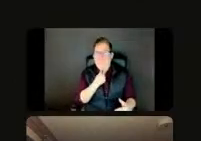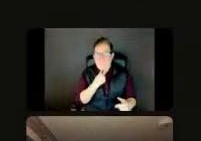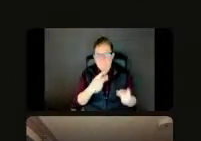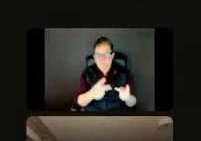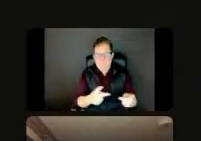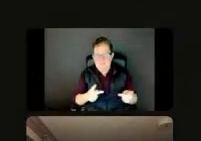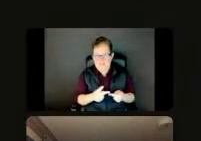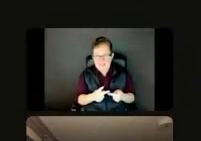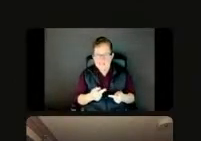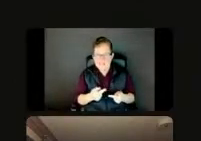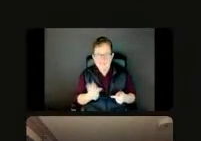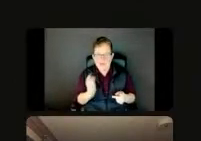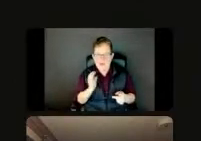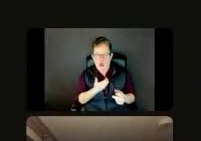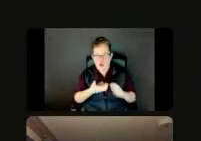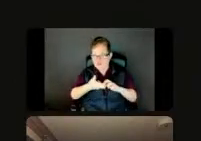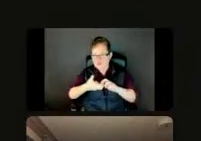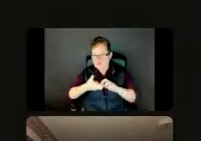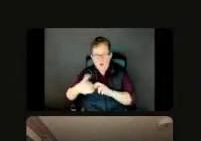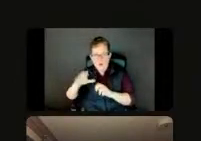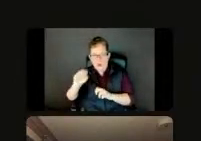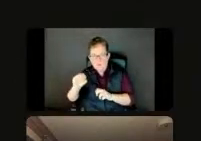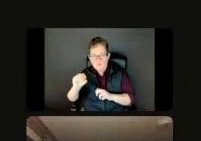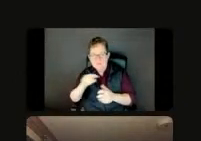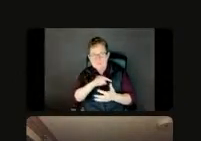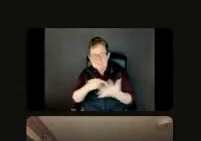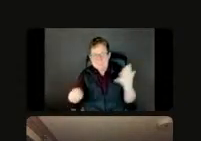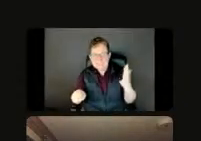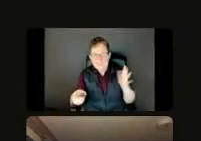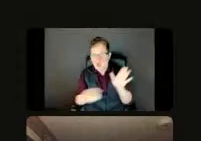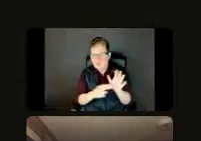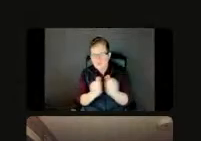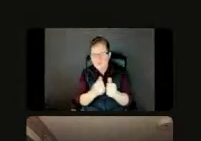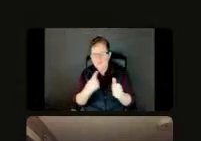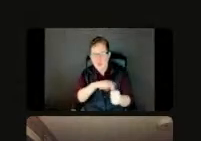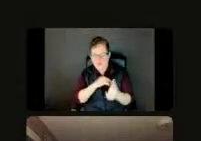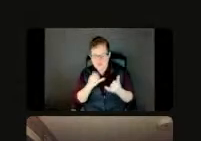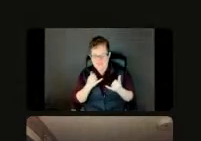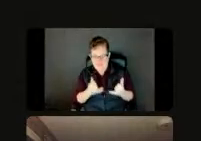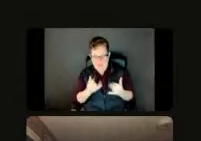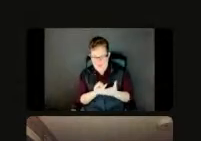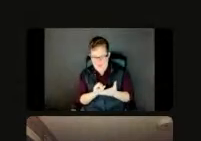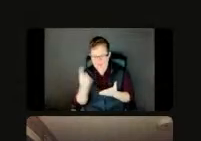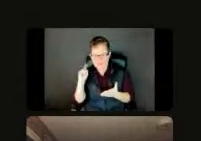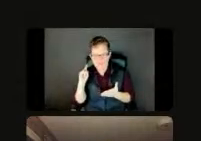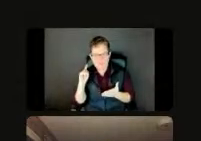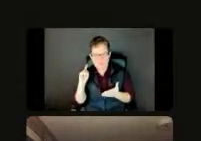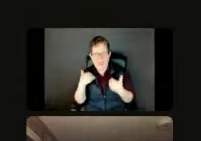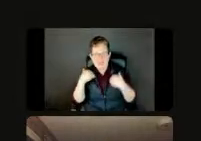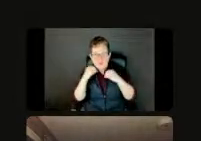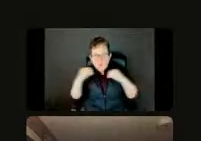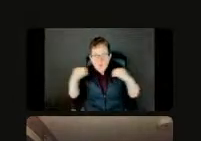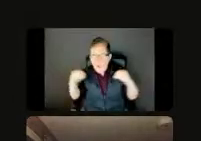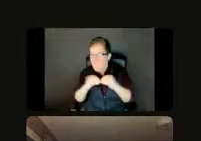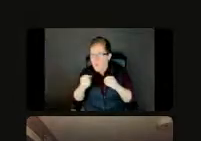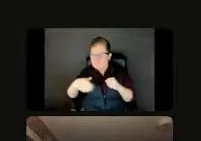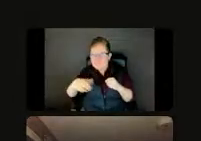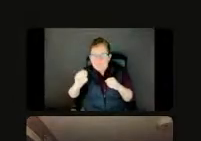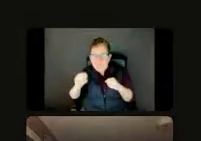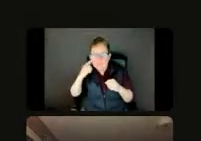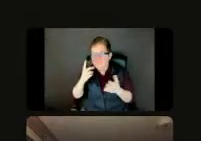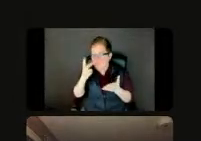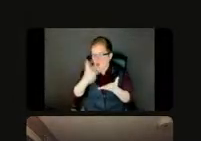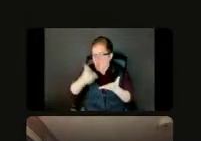the fact that our towers, especially those contracted with us now, as of last week, have absolutely no more space for